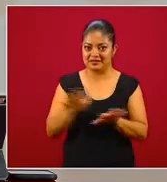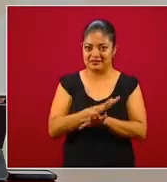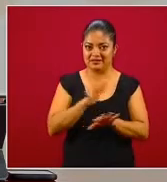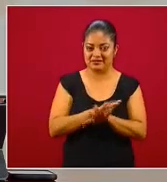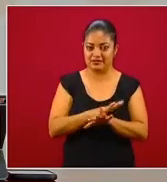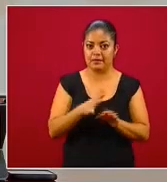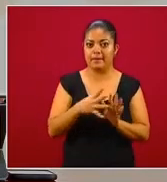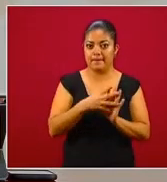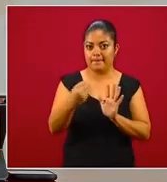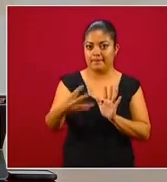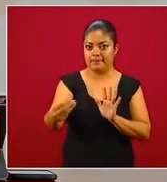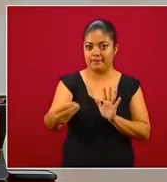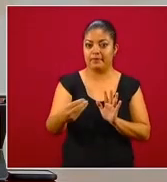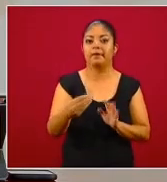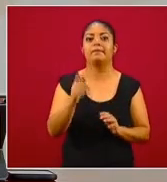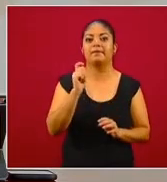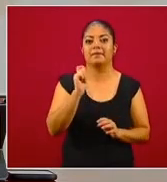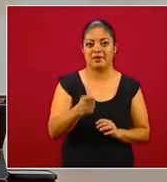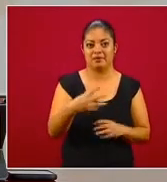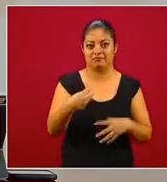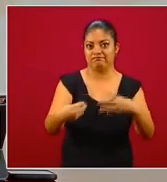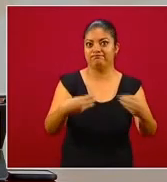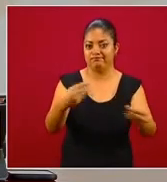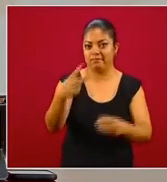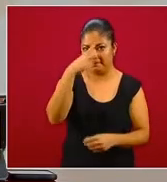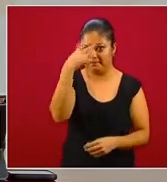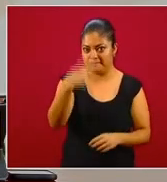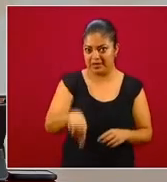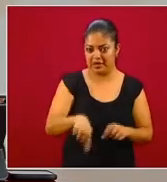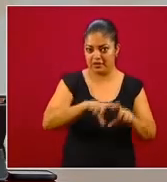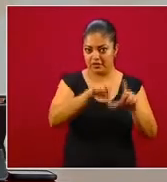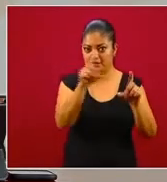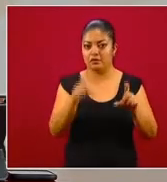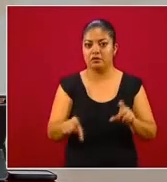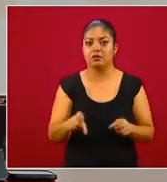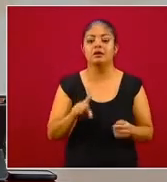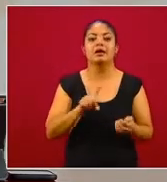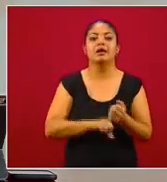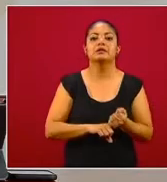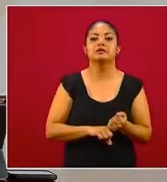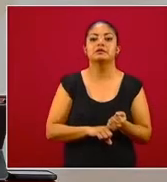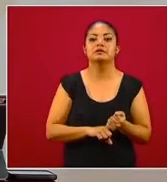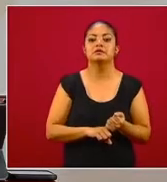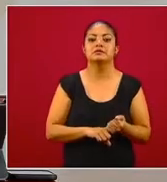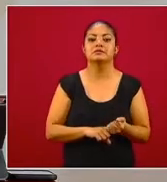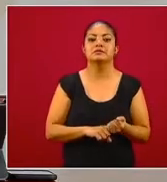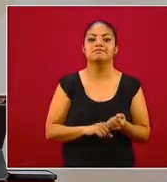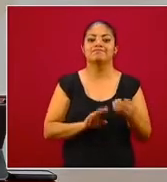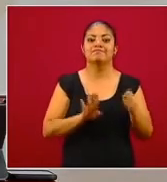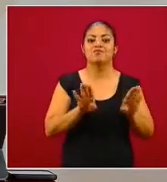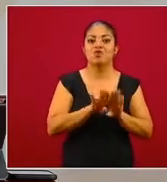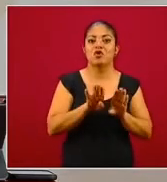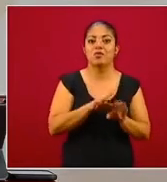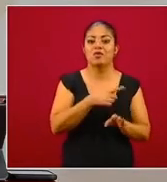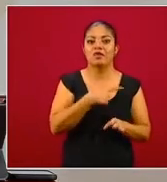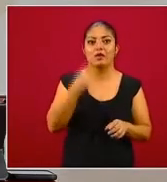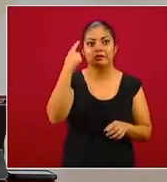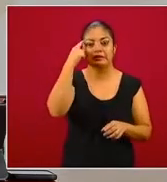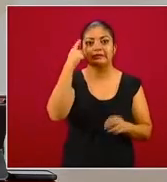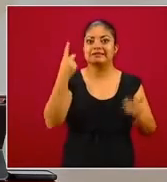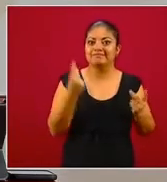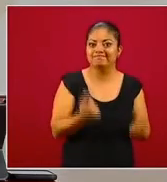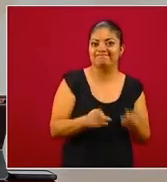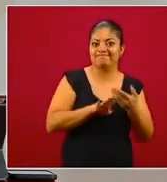process pandemia during the en México, pandemic in Mexico, cambios de we've intervenciones, changed the tanto de actions that were prevención como de taken, like control como